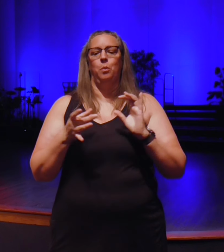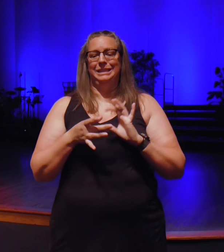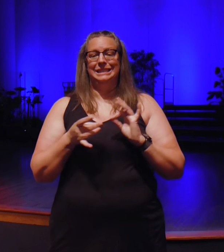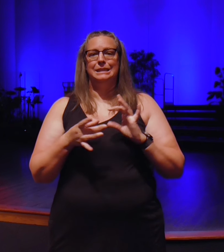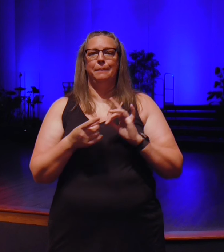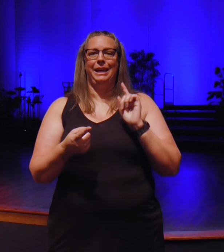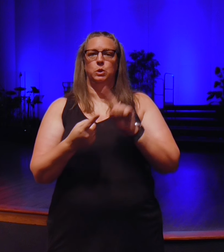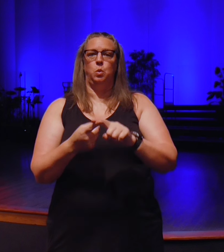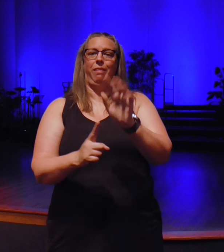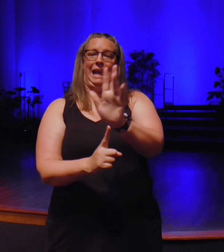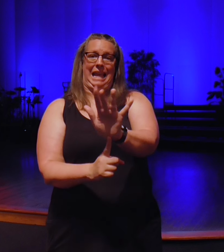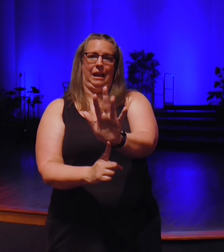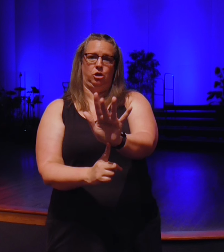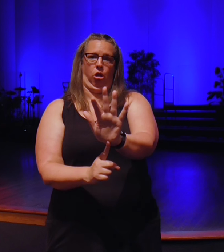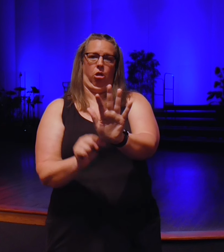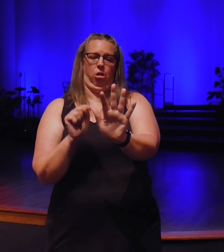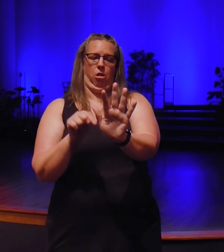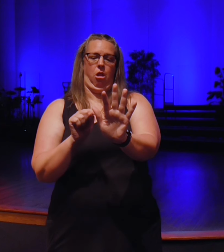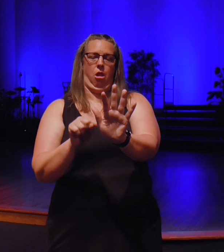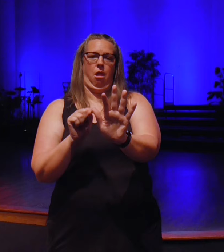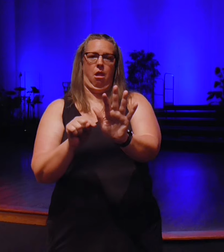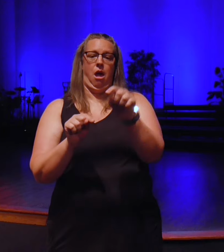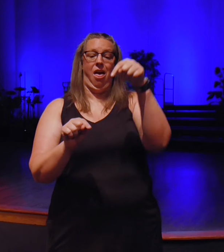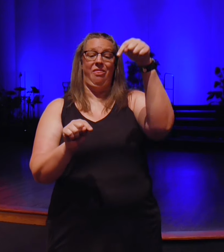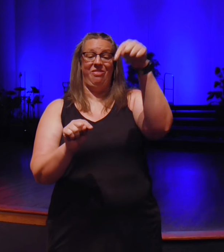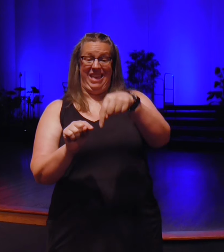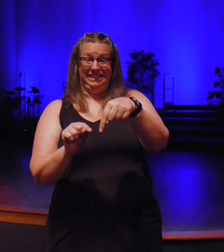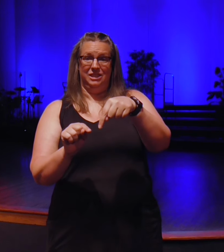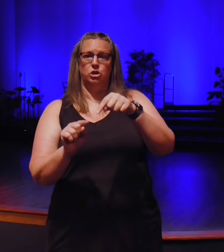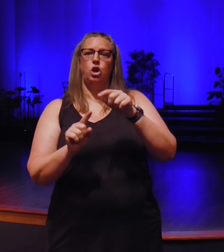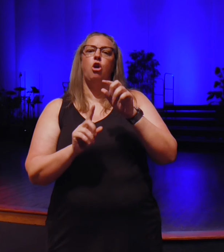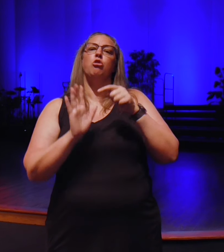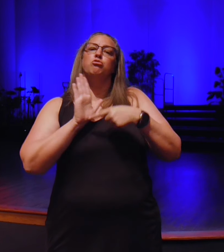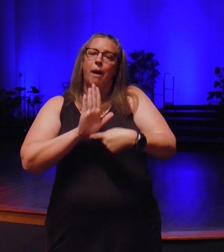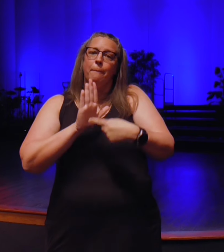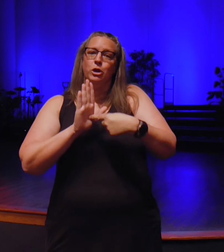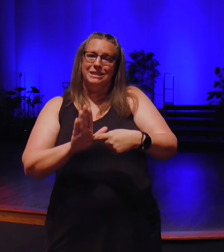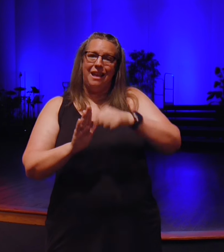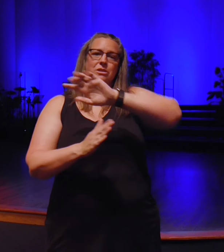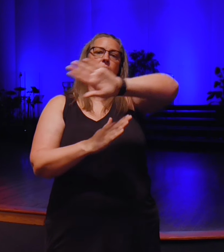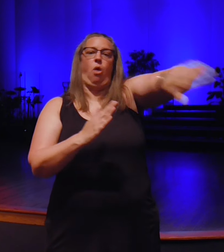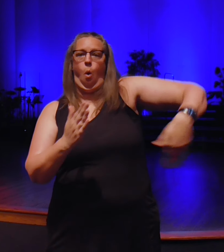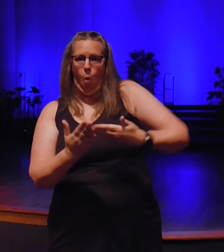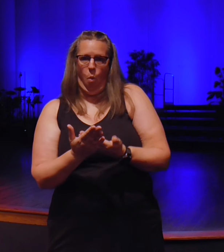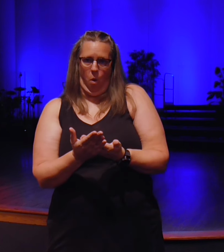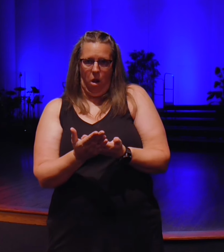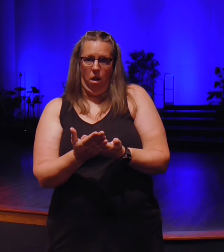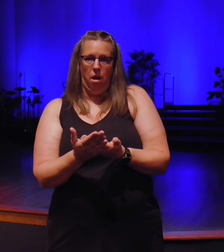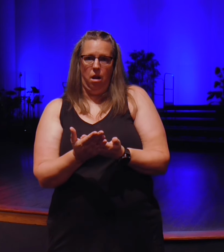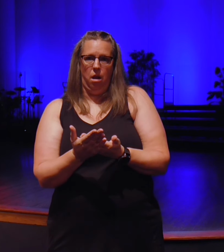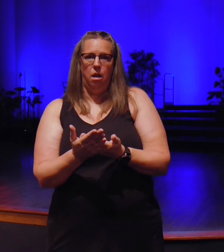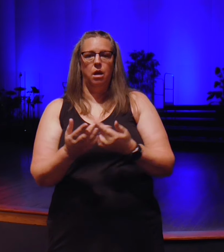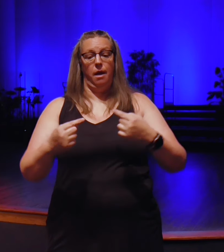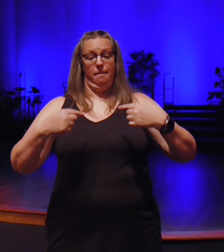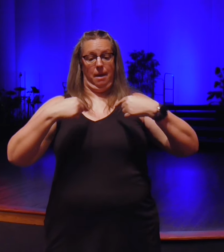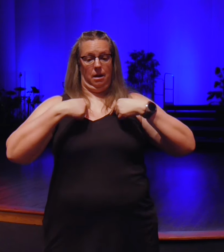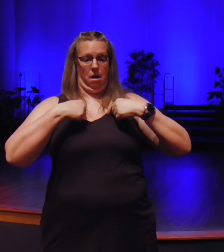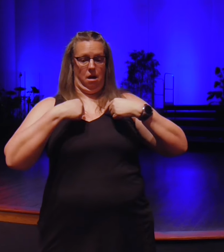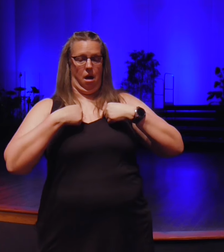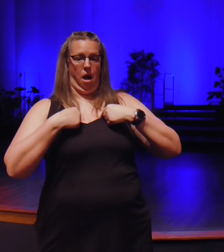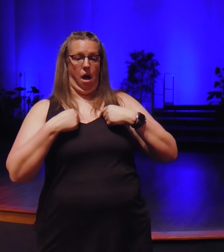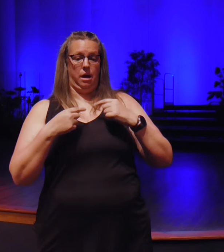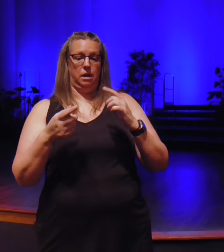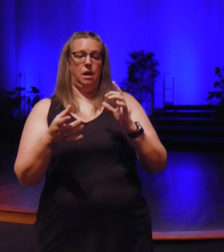voice representing the entire whole of the group. They could speak to